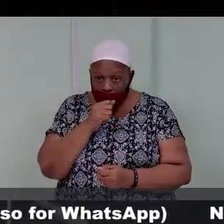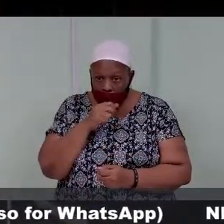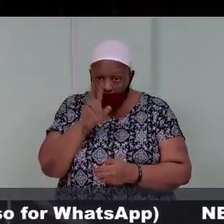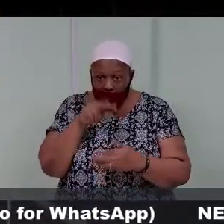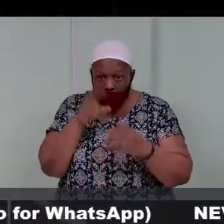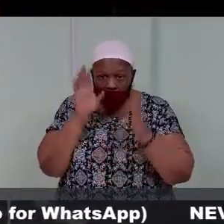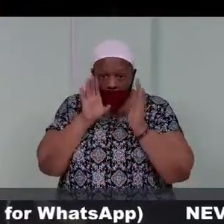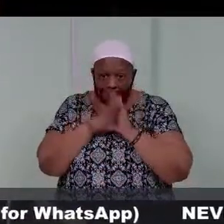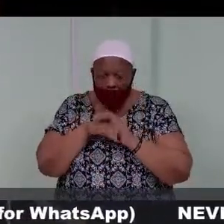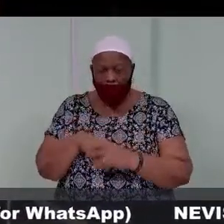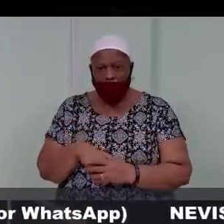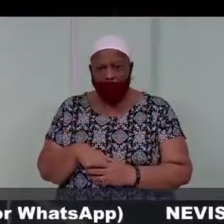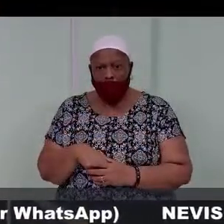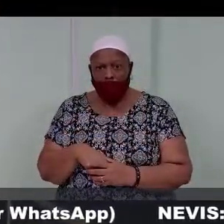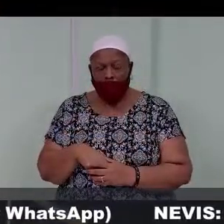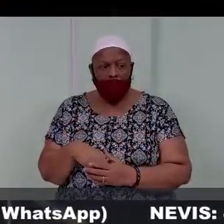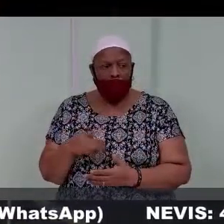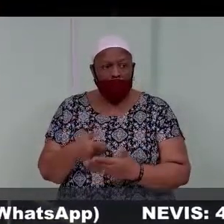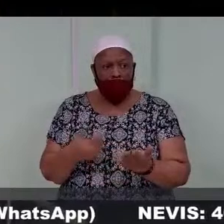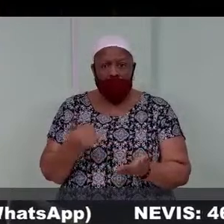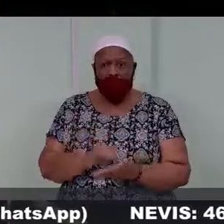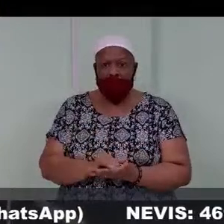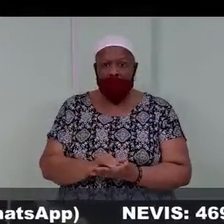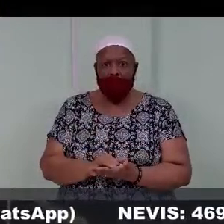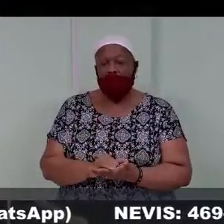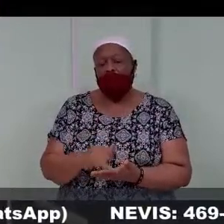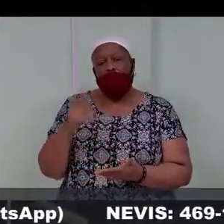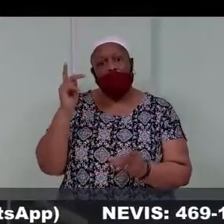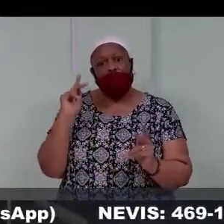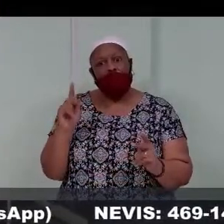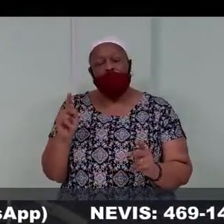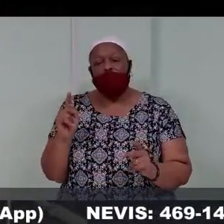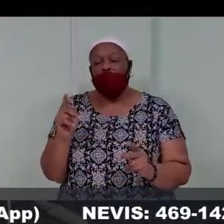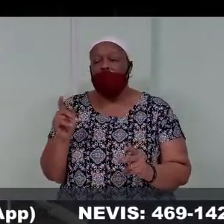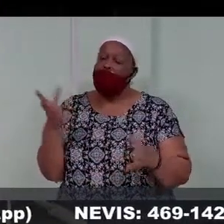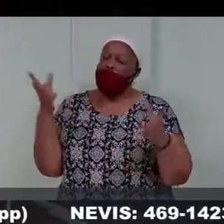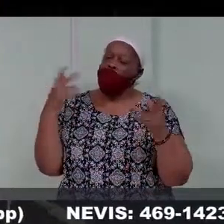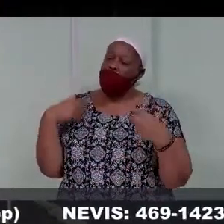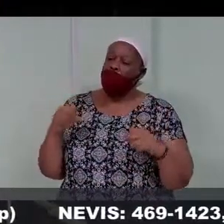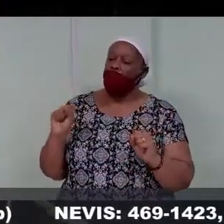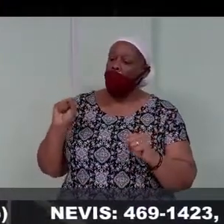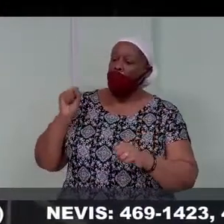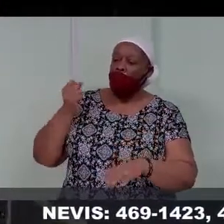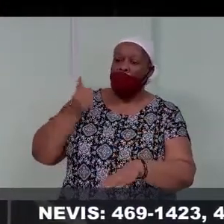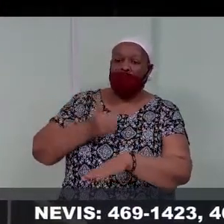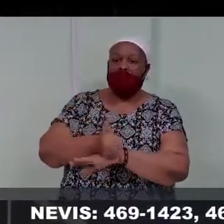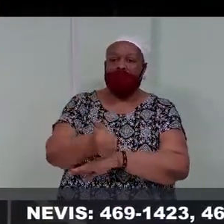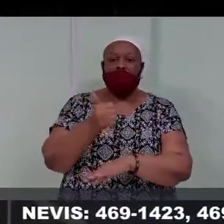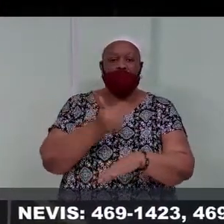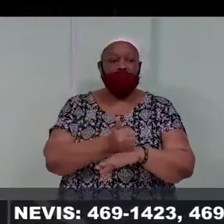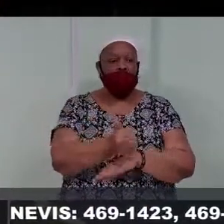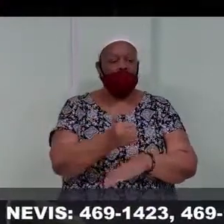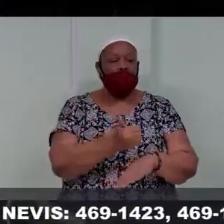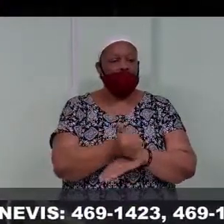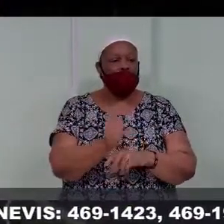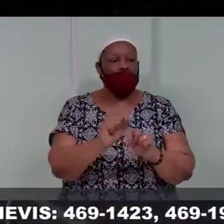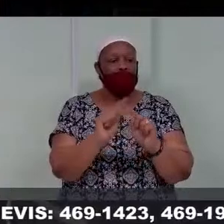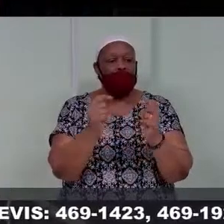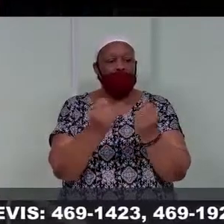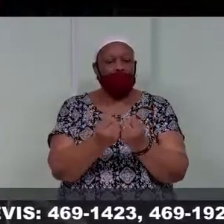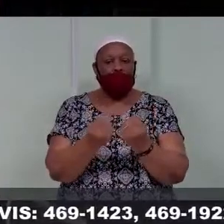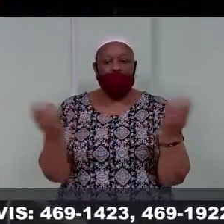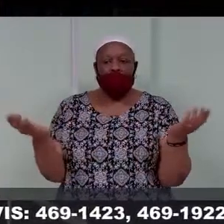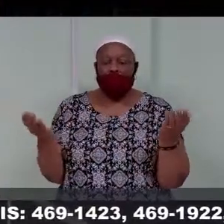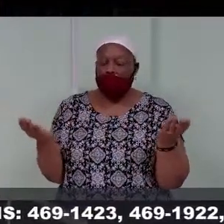at all. And a lot of the blame is being placed at the foot of the task force. Now, we all have to be responsible, and I believe